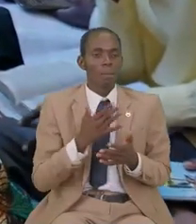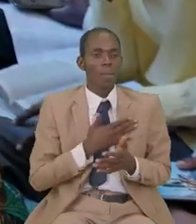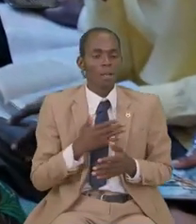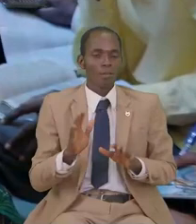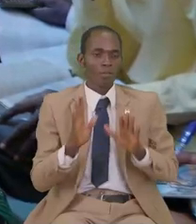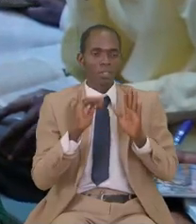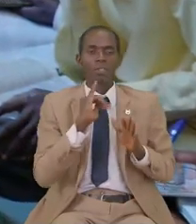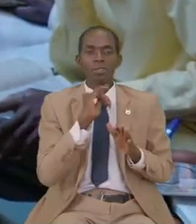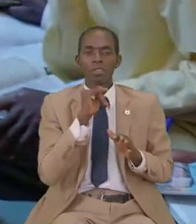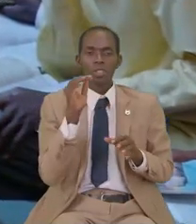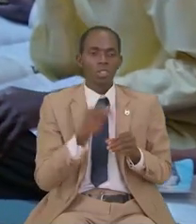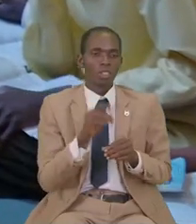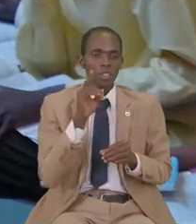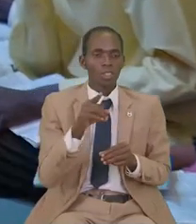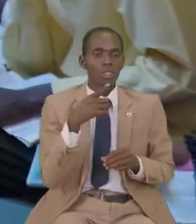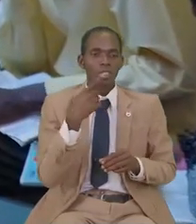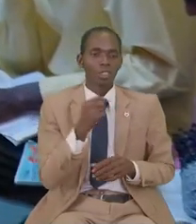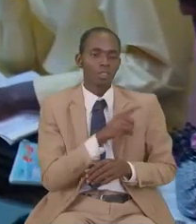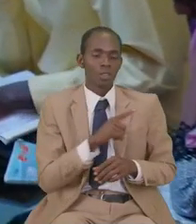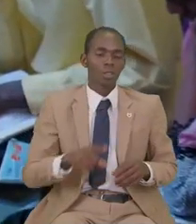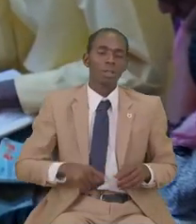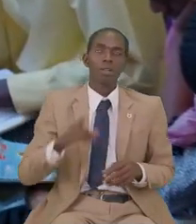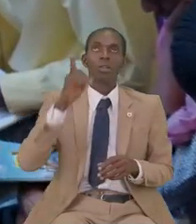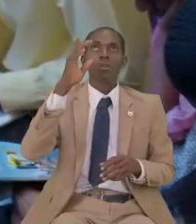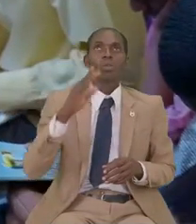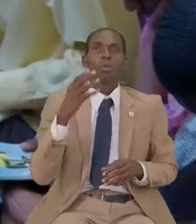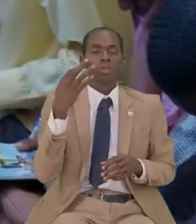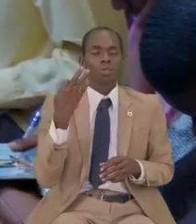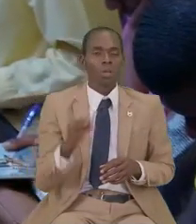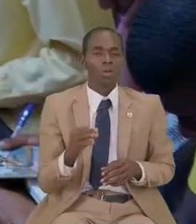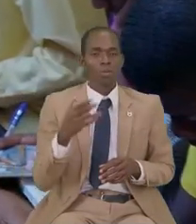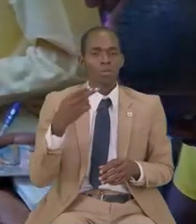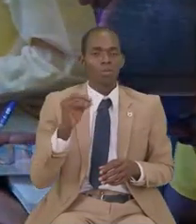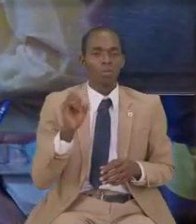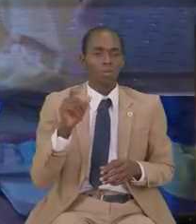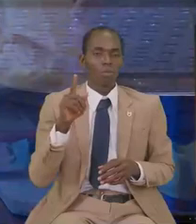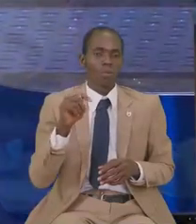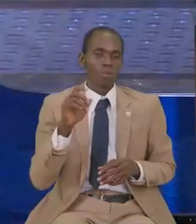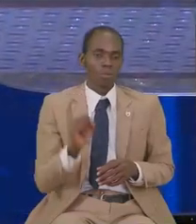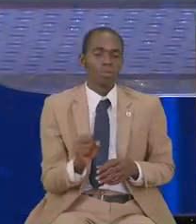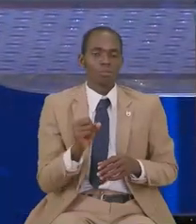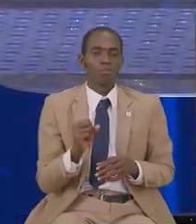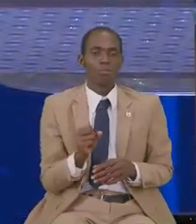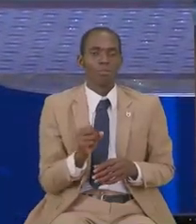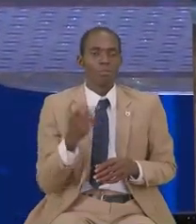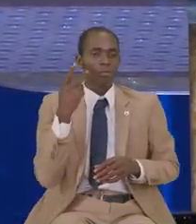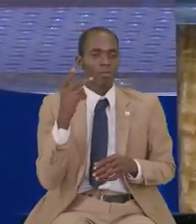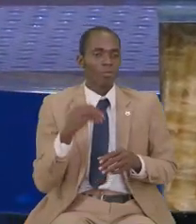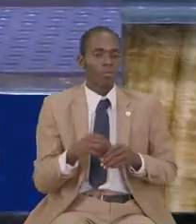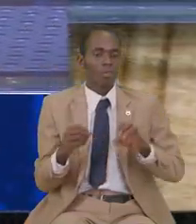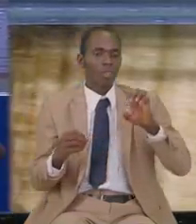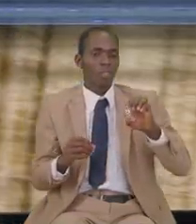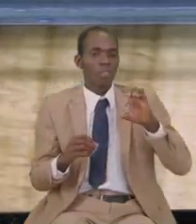thee, says the Lord God of hosts. It tells us in Ecclesiastes chapter 3,